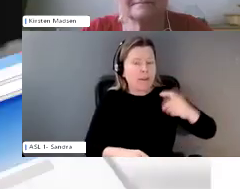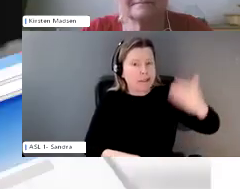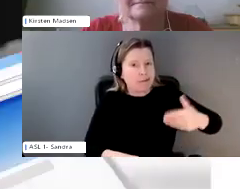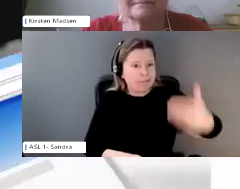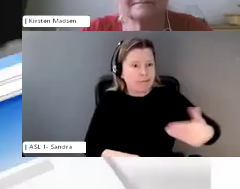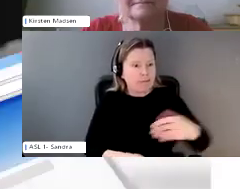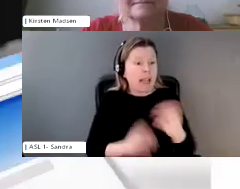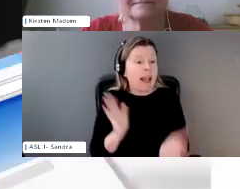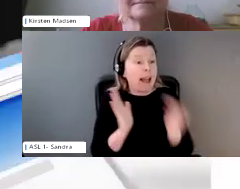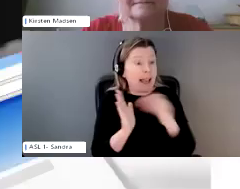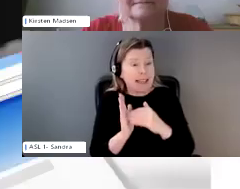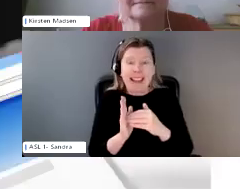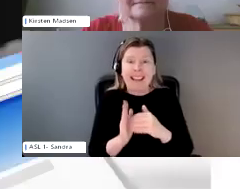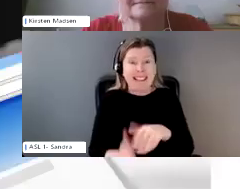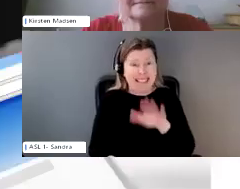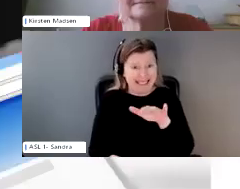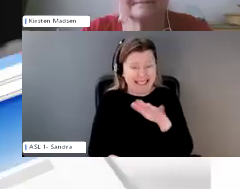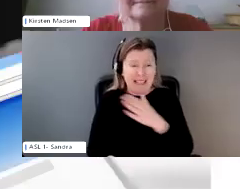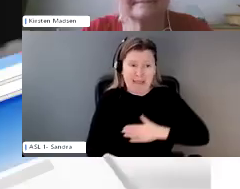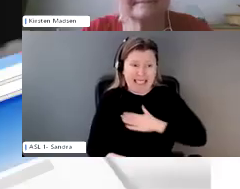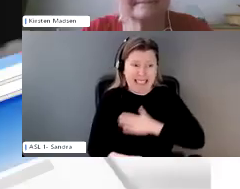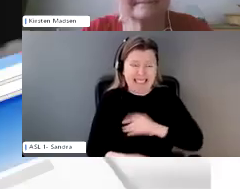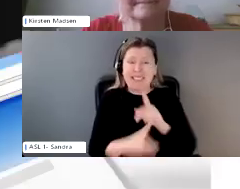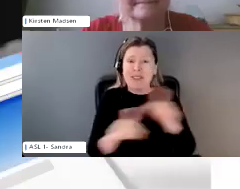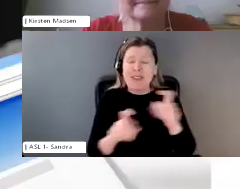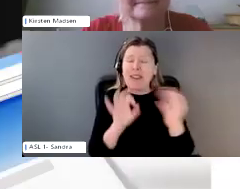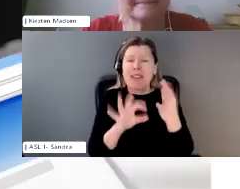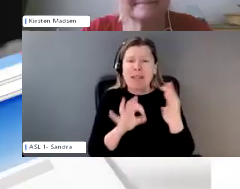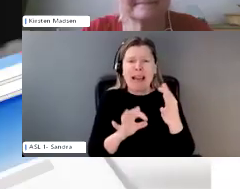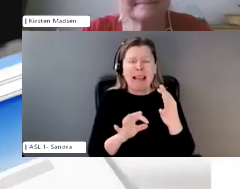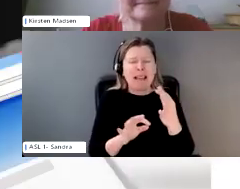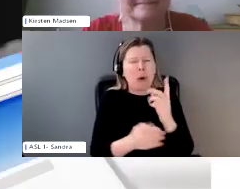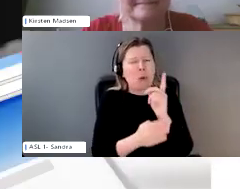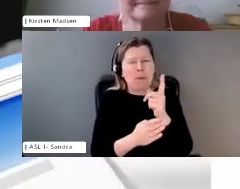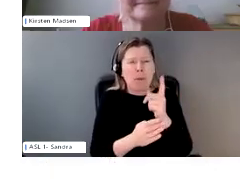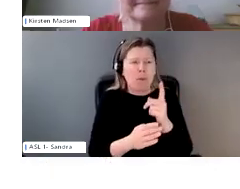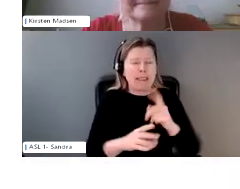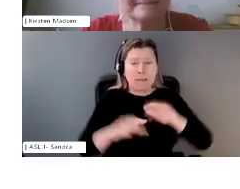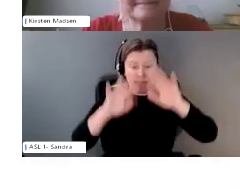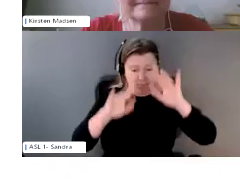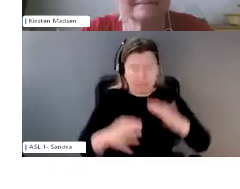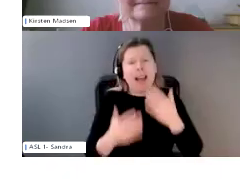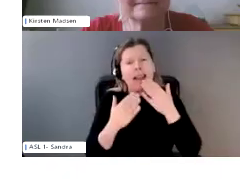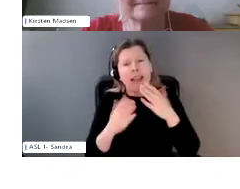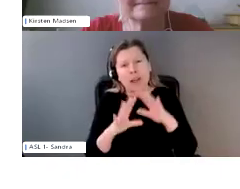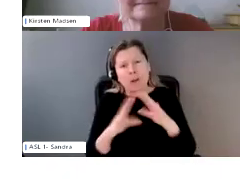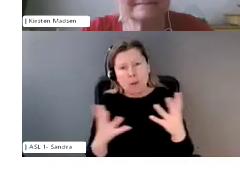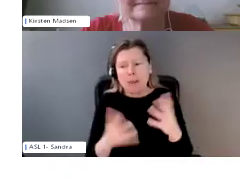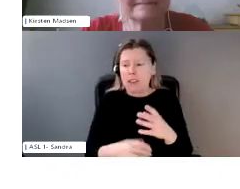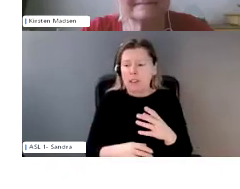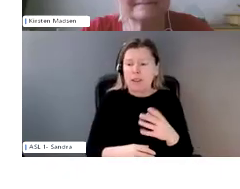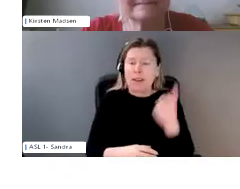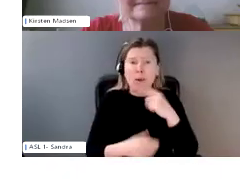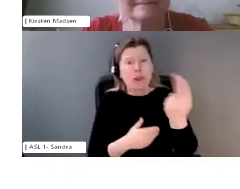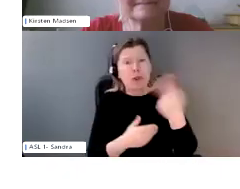And again, just as a reminder, here's our survey. Please take a moment as you sign off. Thank you so much, everyone, for joining us